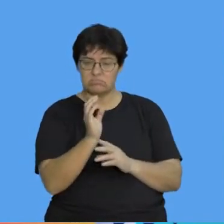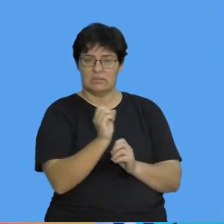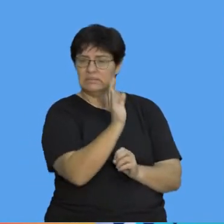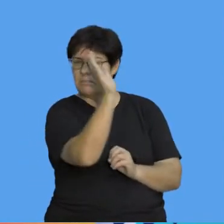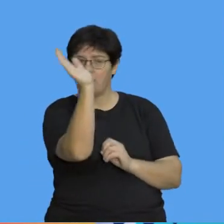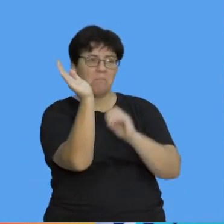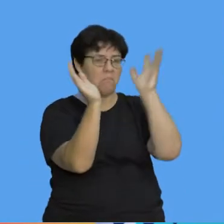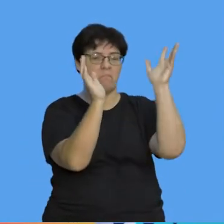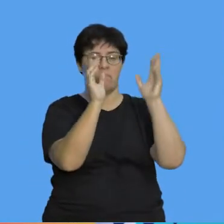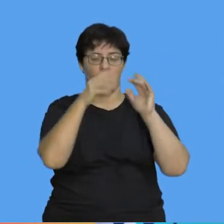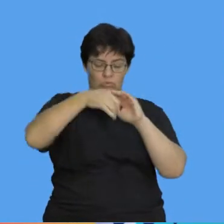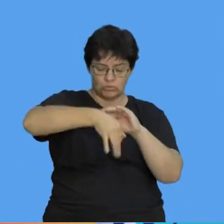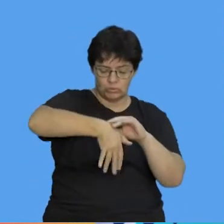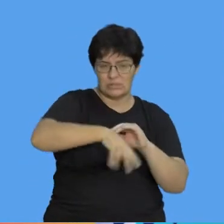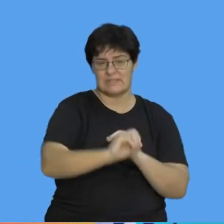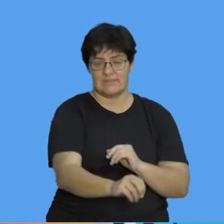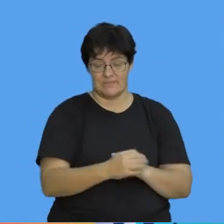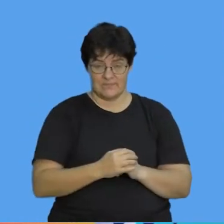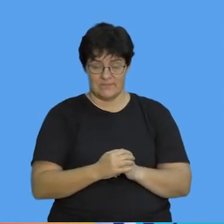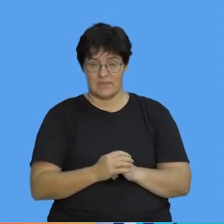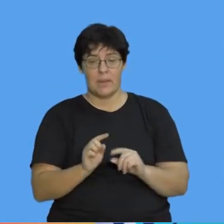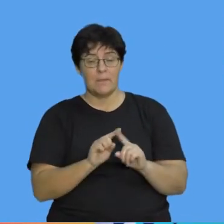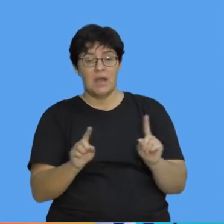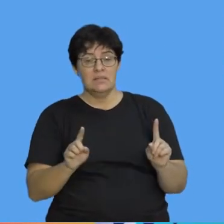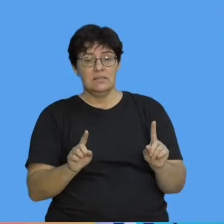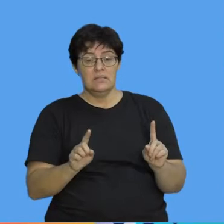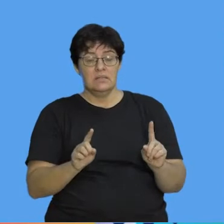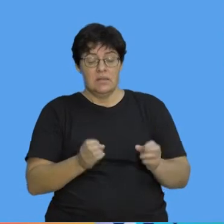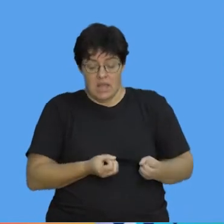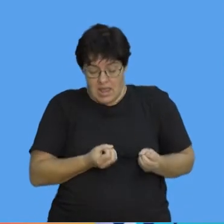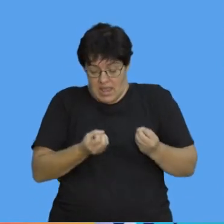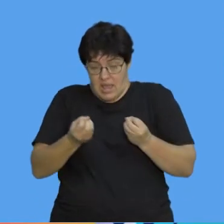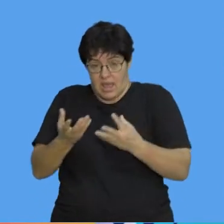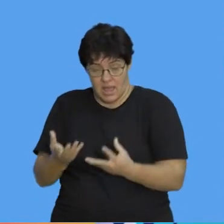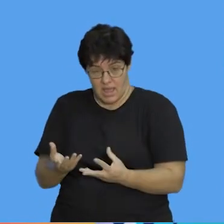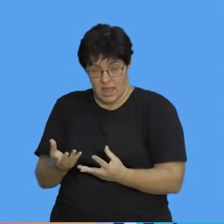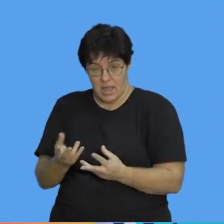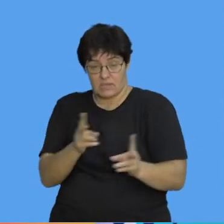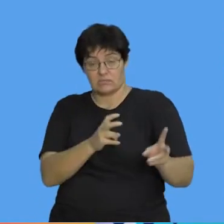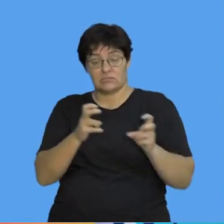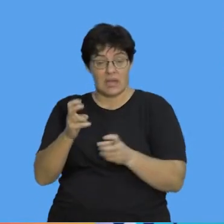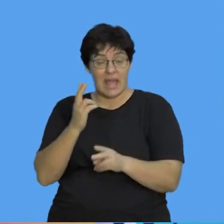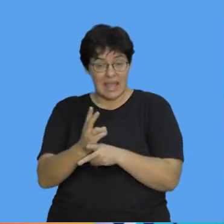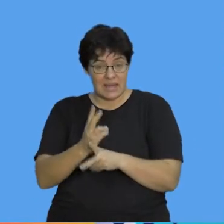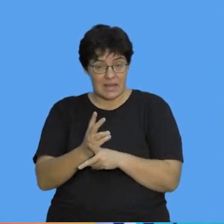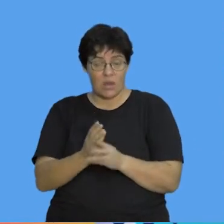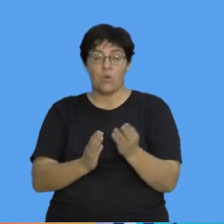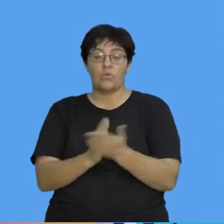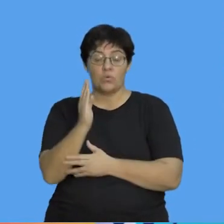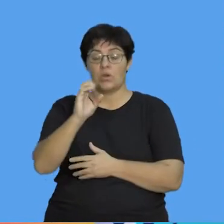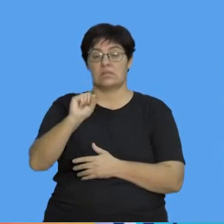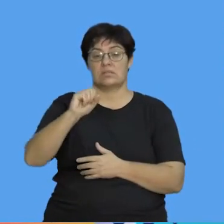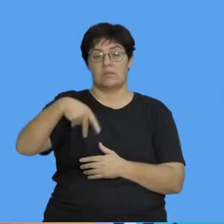stems. It has roots, right? But it's still, when it reproduces, it reproduces by